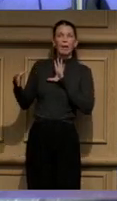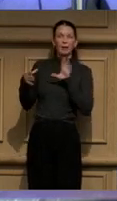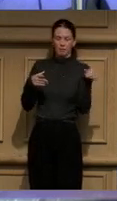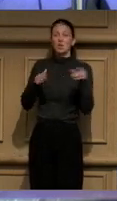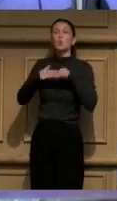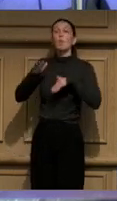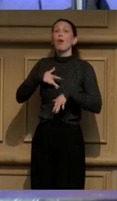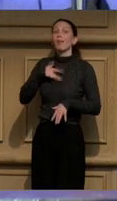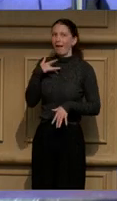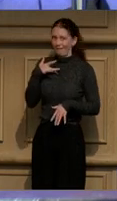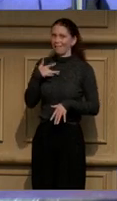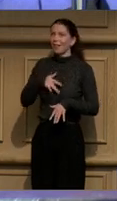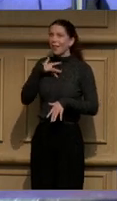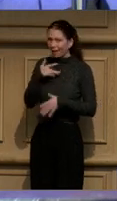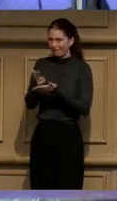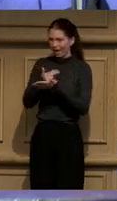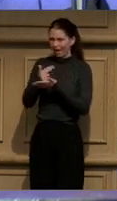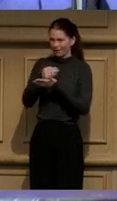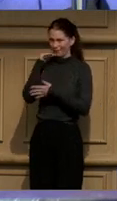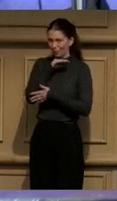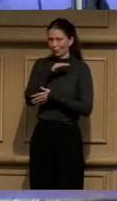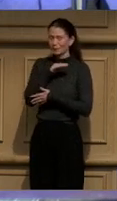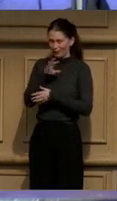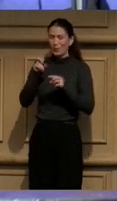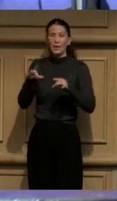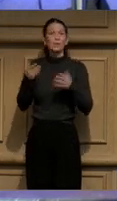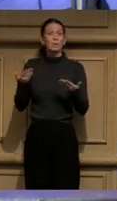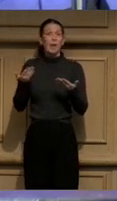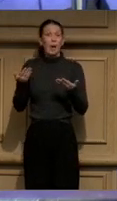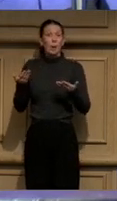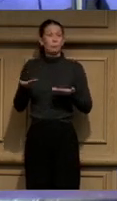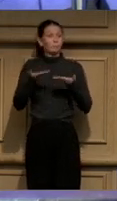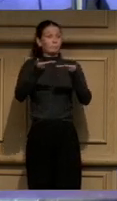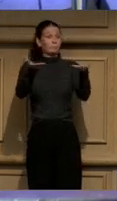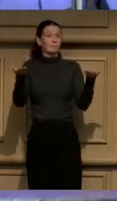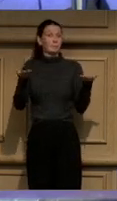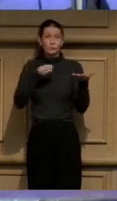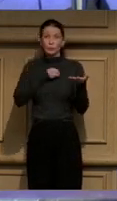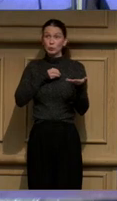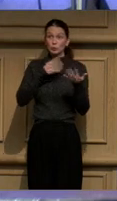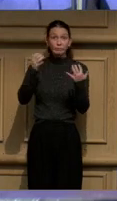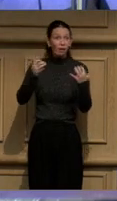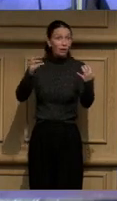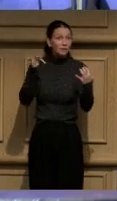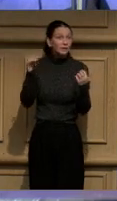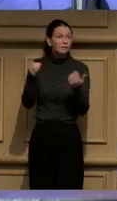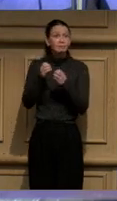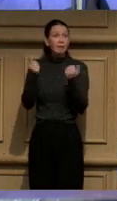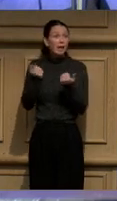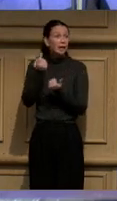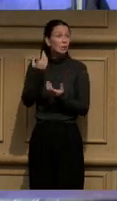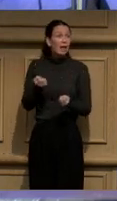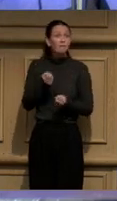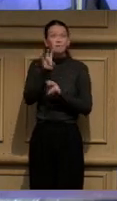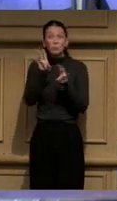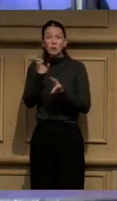More live. Yeah. Okay, great. We're going to open it to the floor if anybody has some questions or comments for the panel.